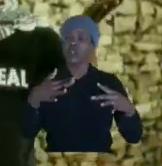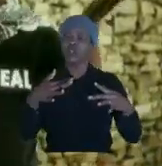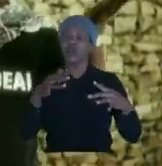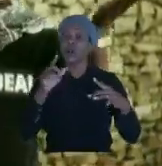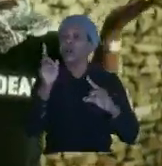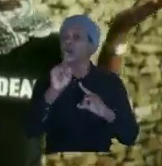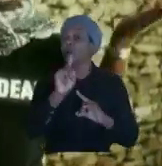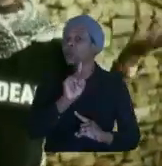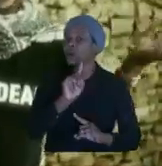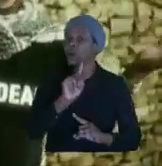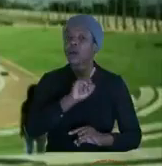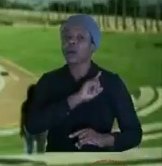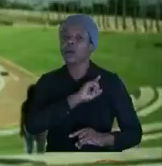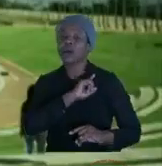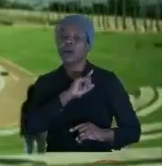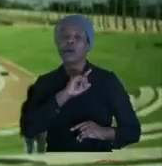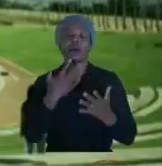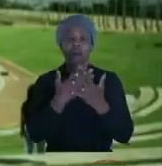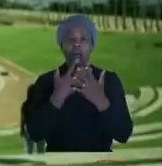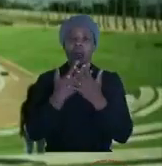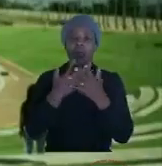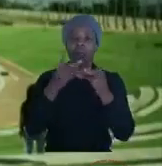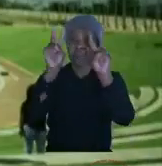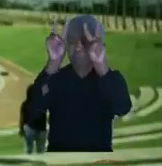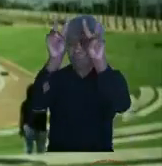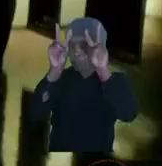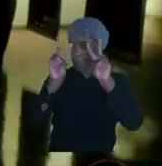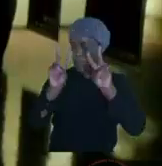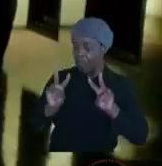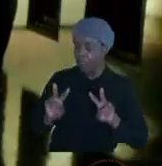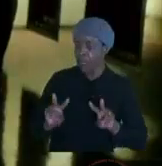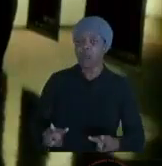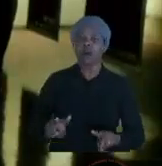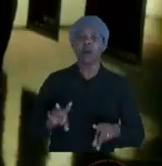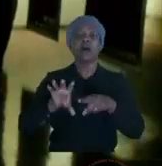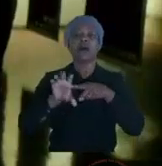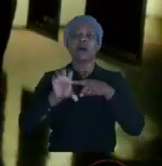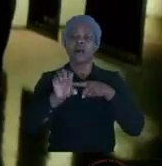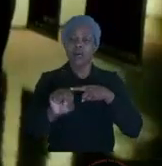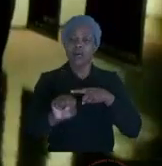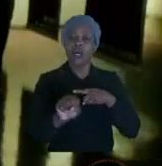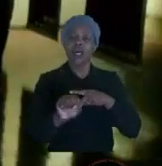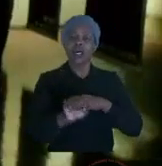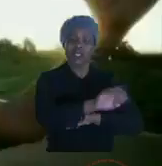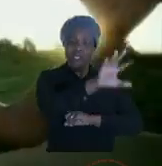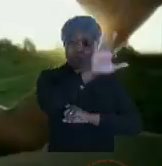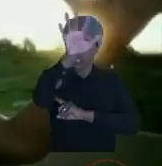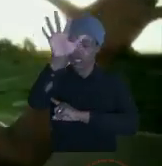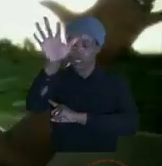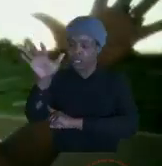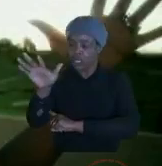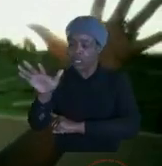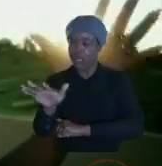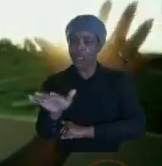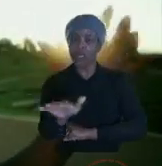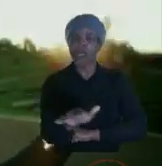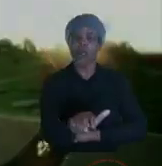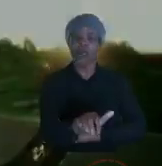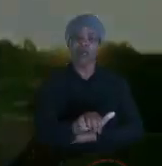Uribone, ahiso. Uribone, obele. Africa.